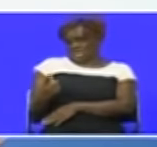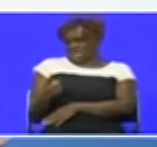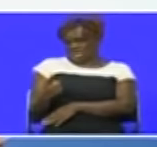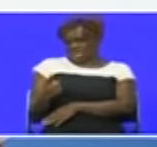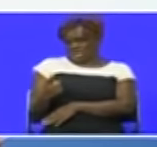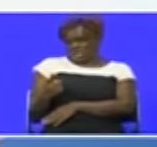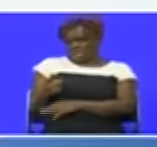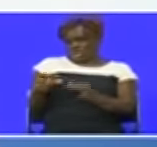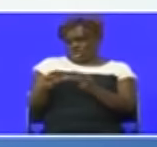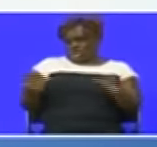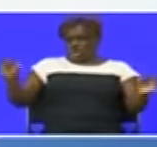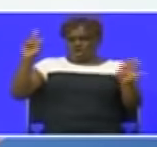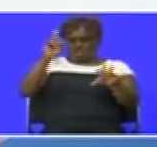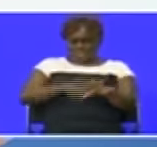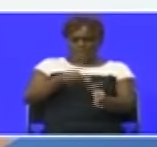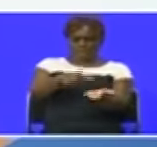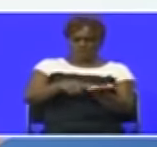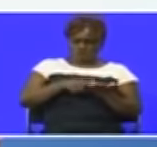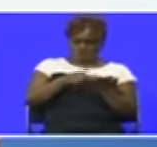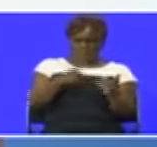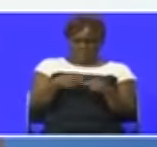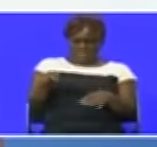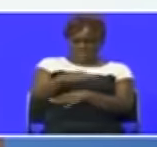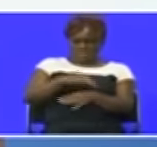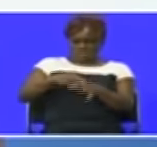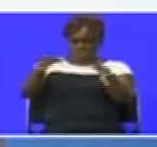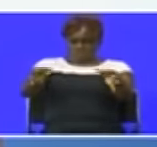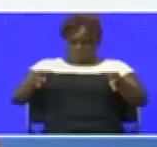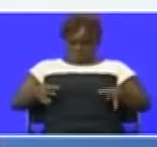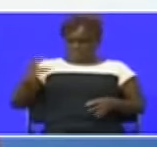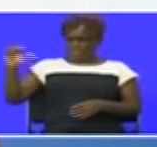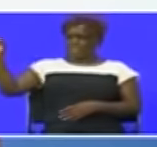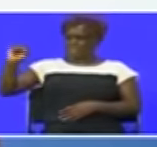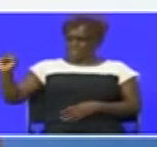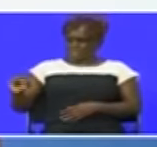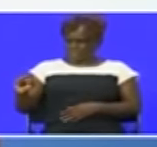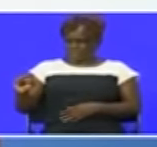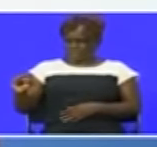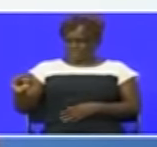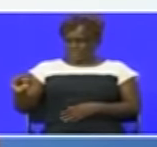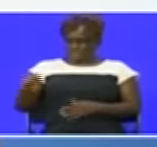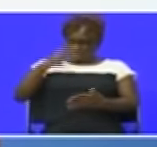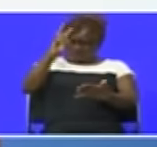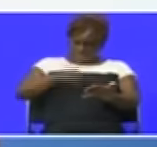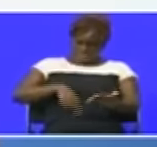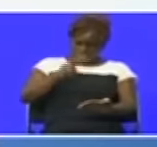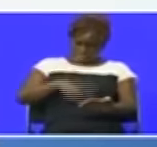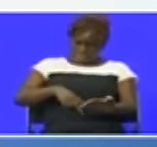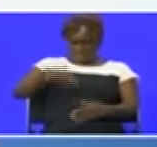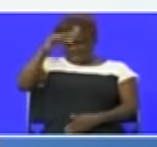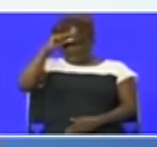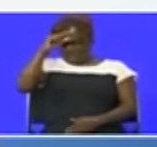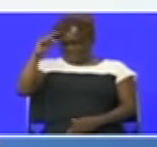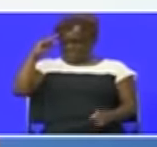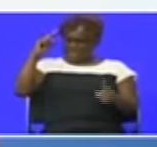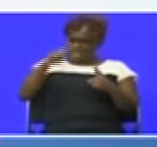to be through long-term concessional loans. But as National Treasury Cabinet Secretary Henry Rotich read what the government